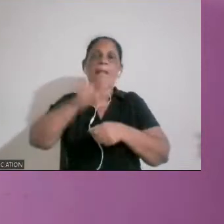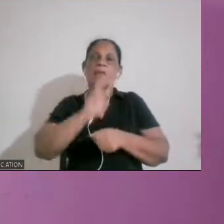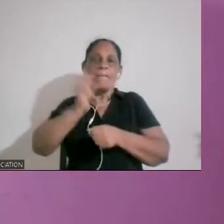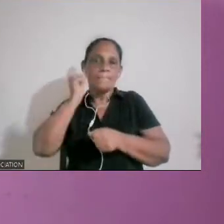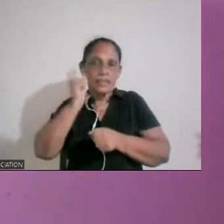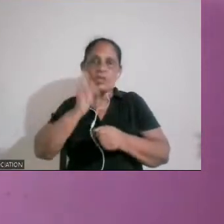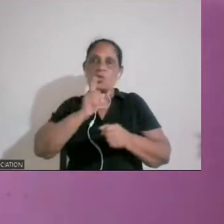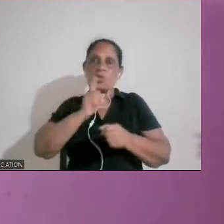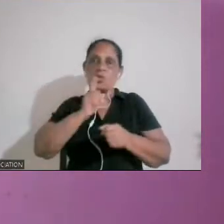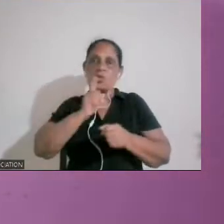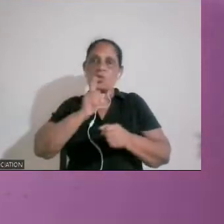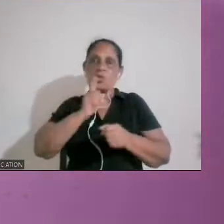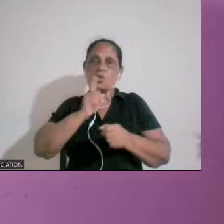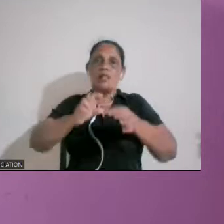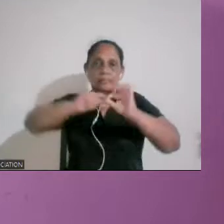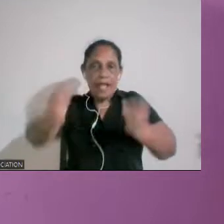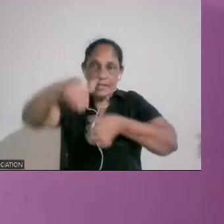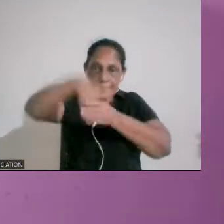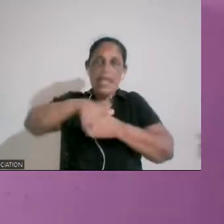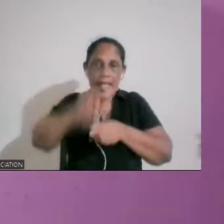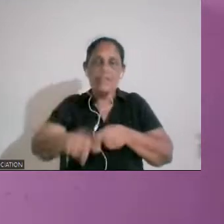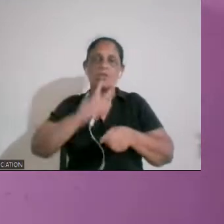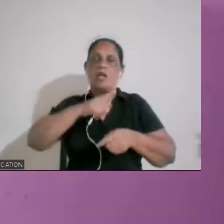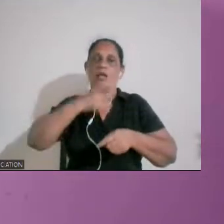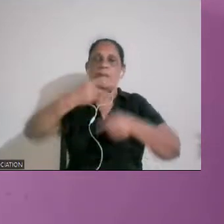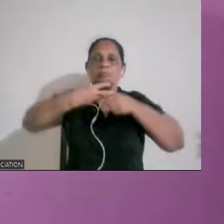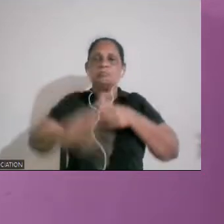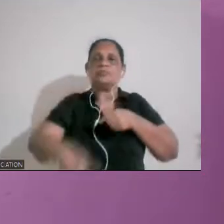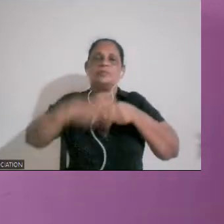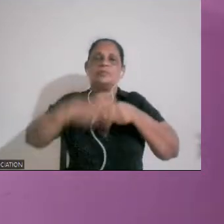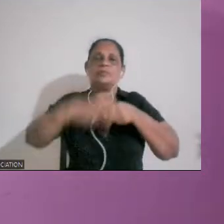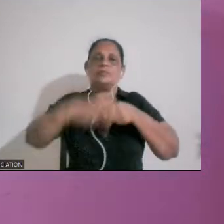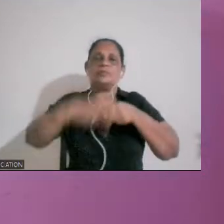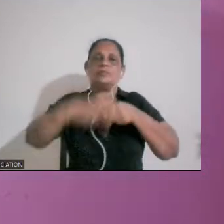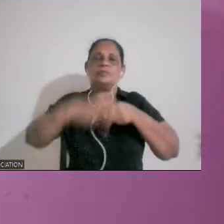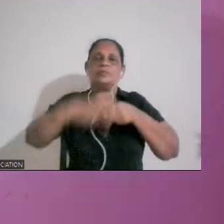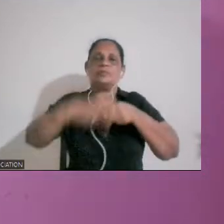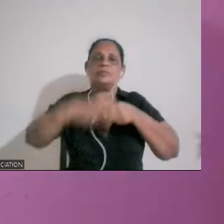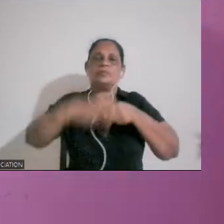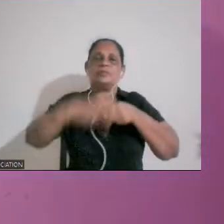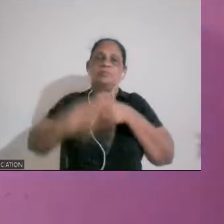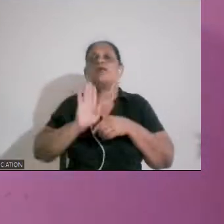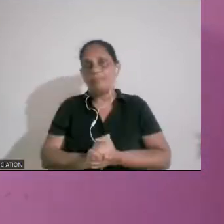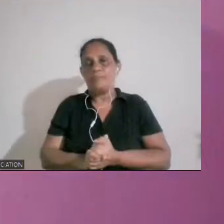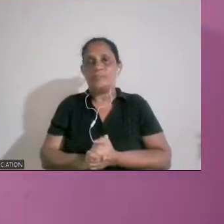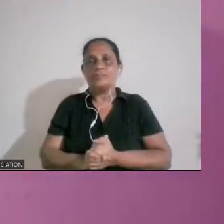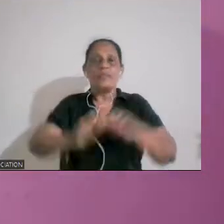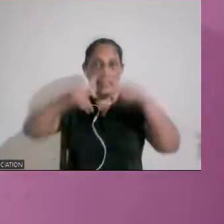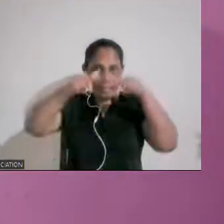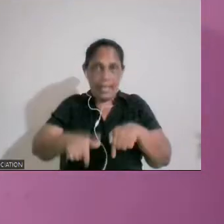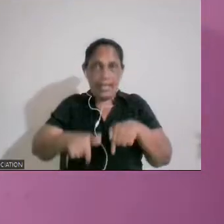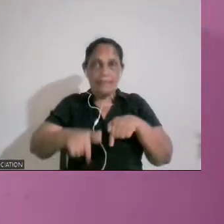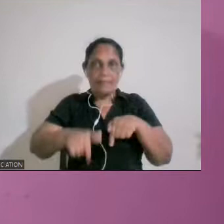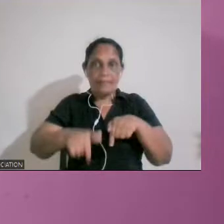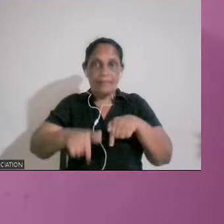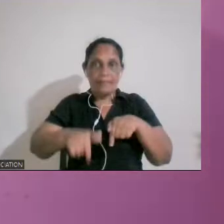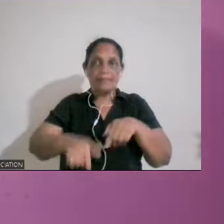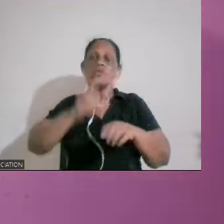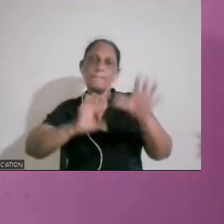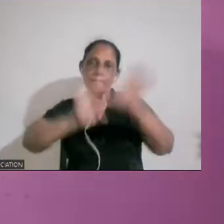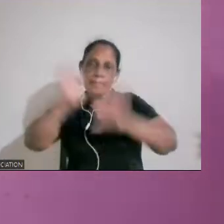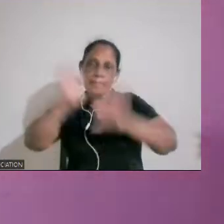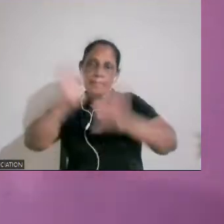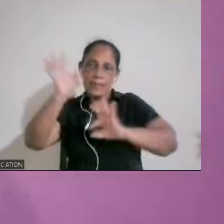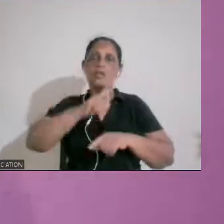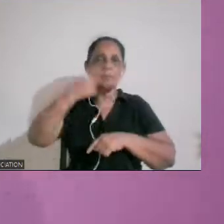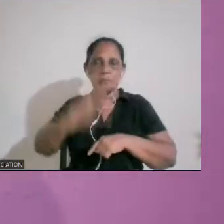implantation, both the egg and the uterine lining is shed, and that is what is known as menstruation or a period.